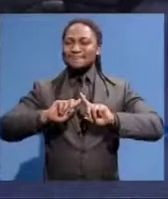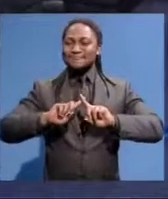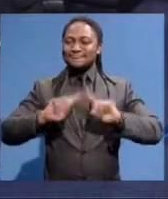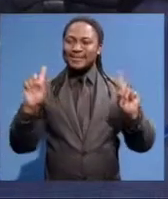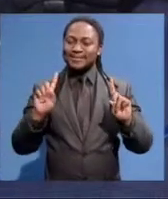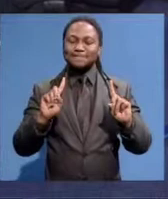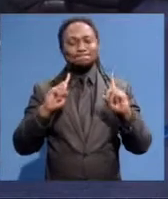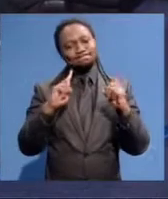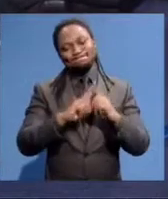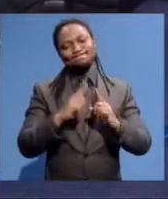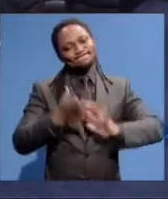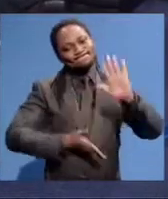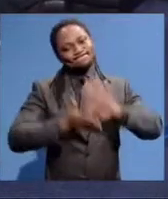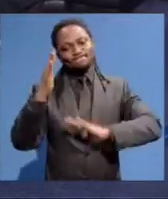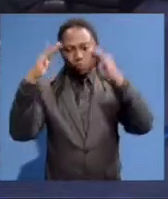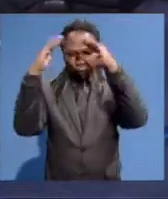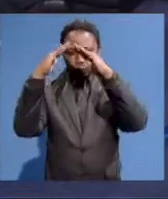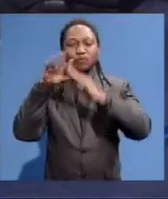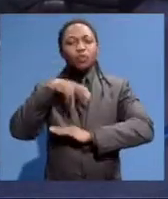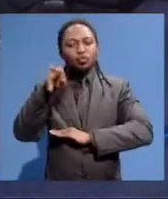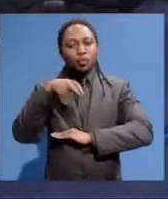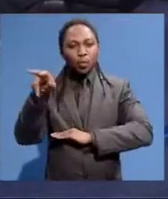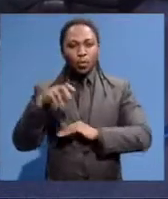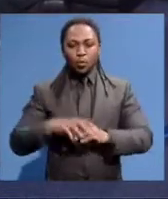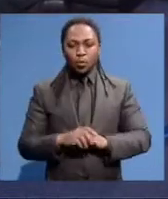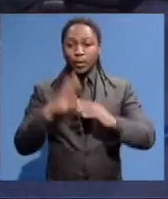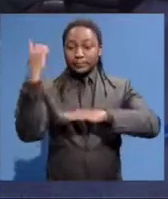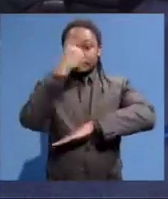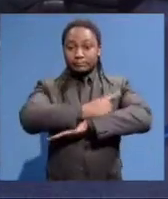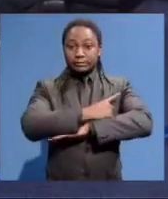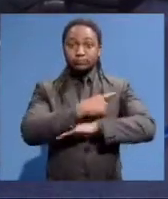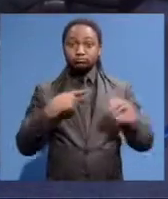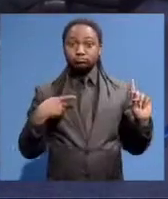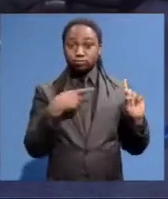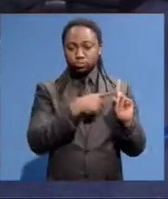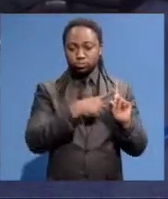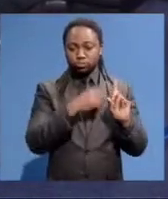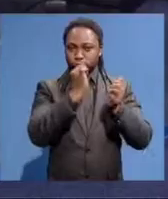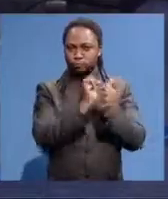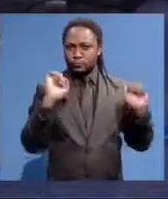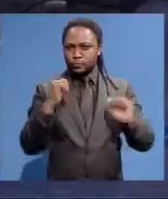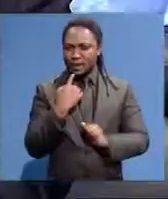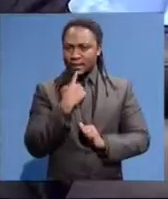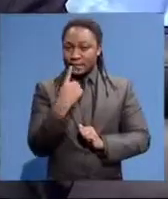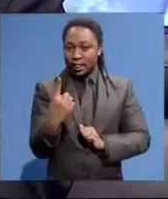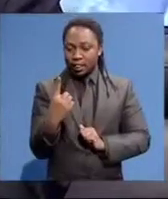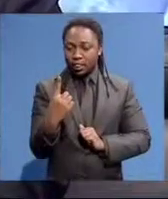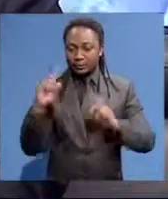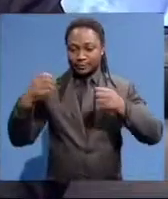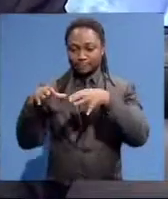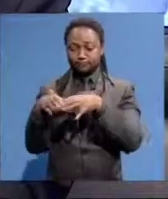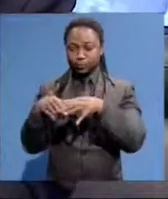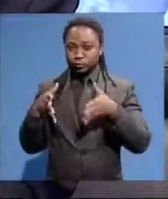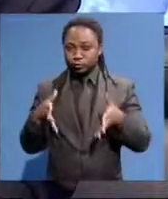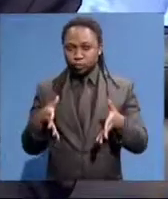we had to be touring Lesotho. On the day that it was going to be released, I said to the promoters, today